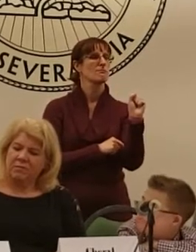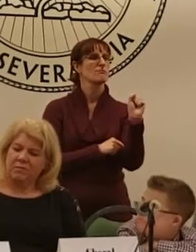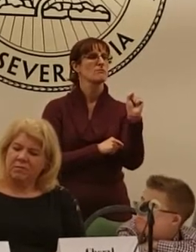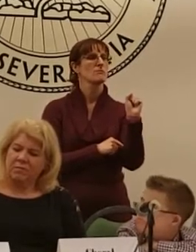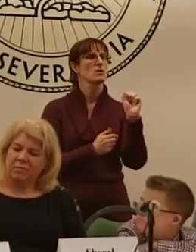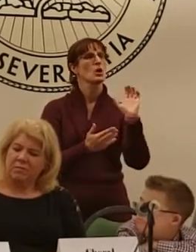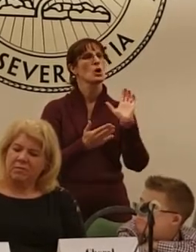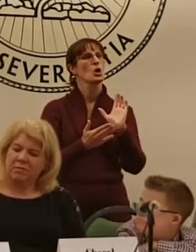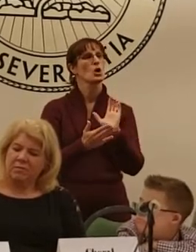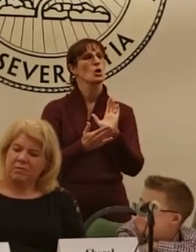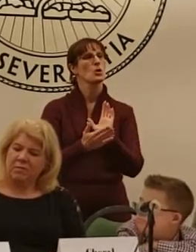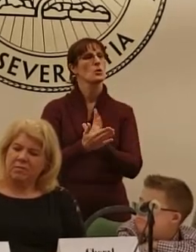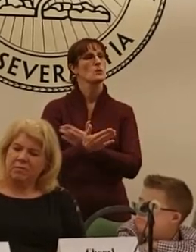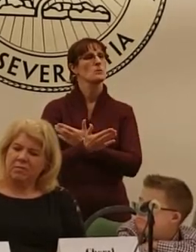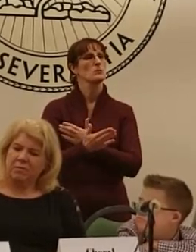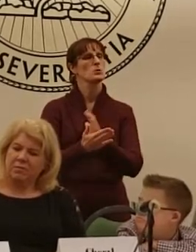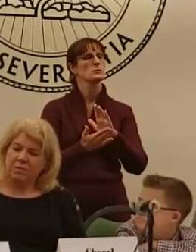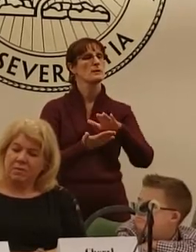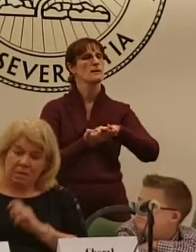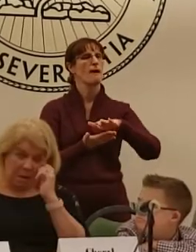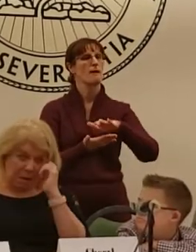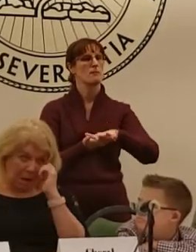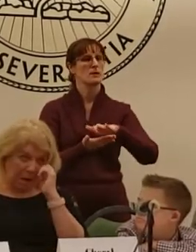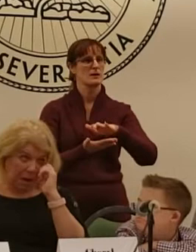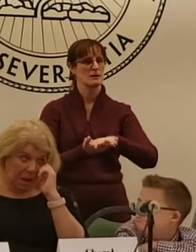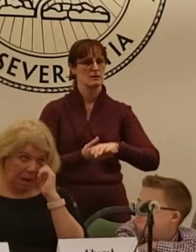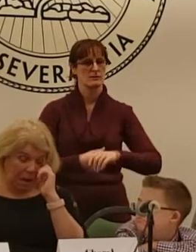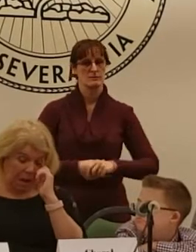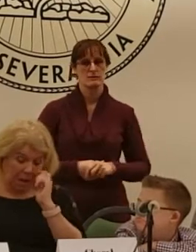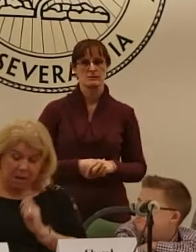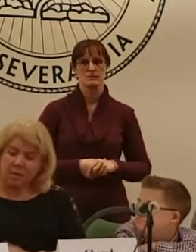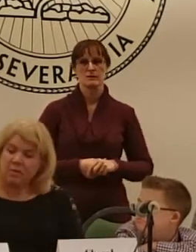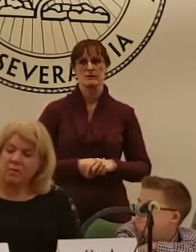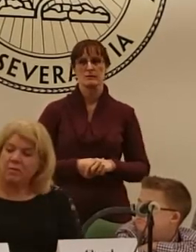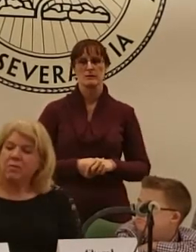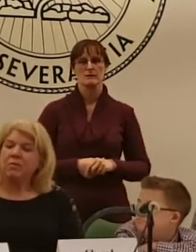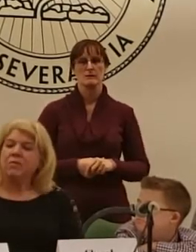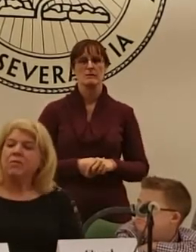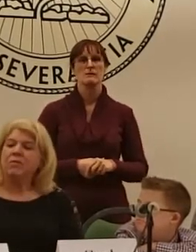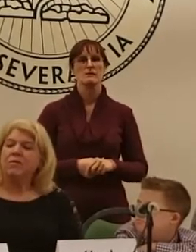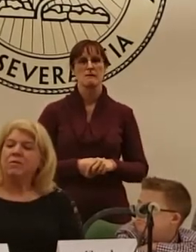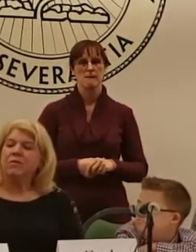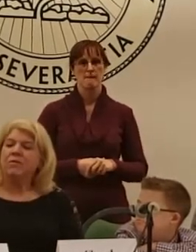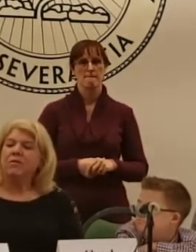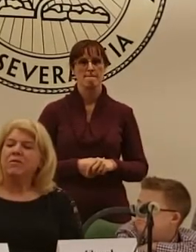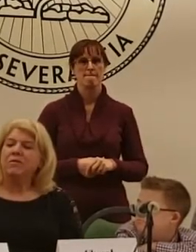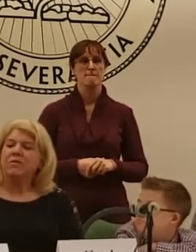Music Academy until I turned